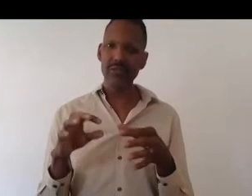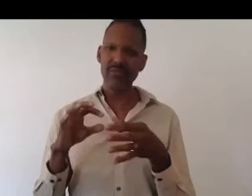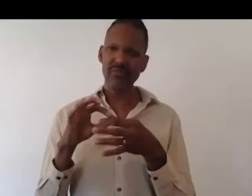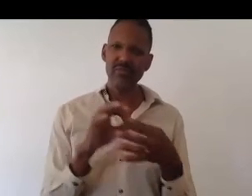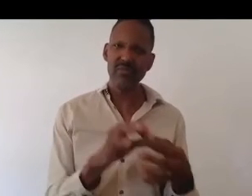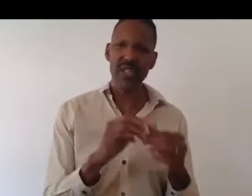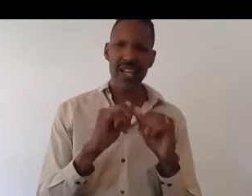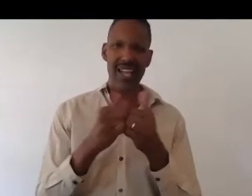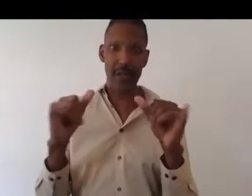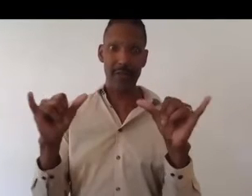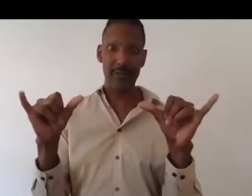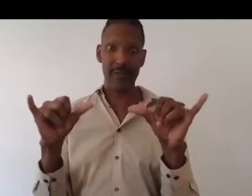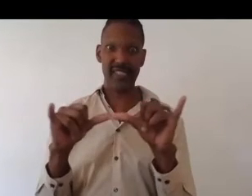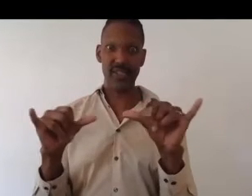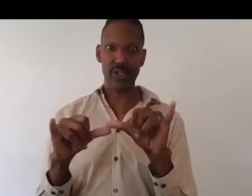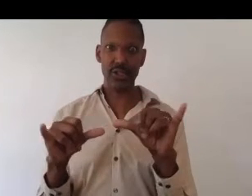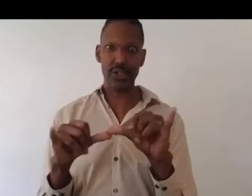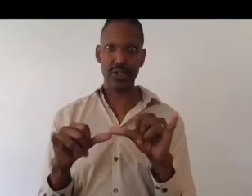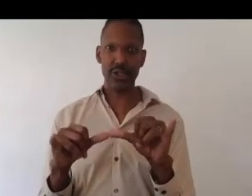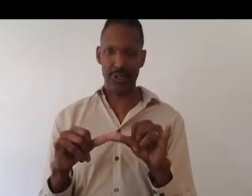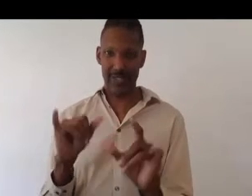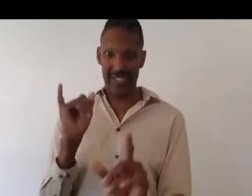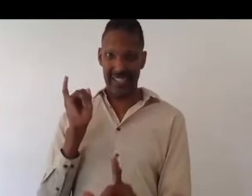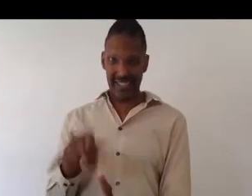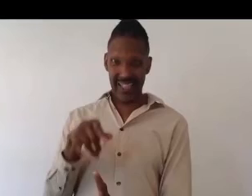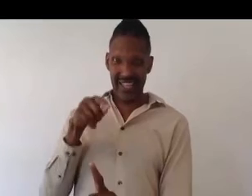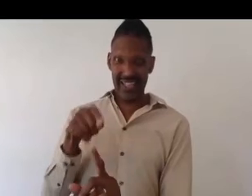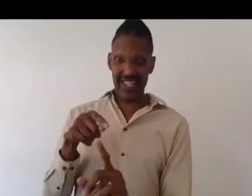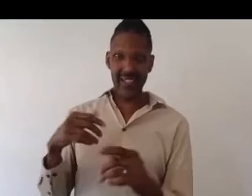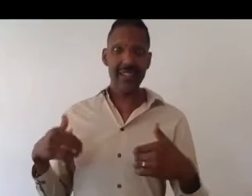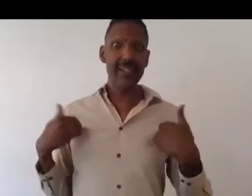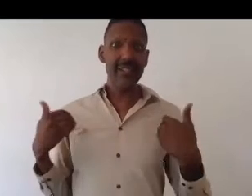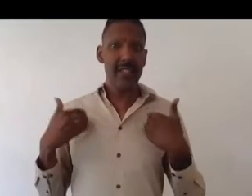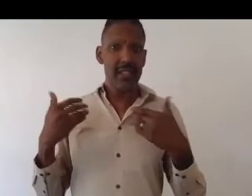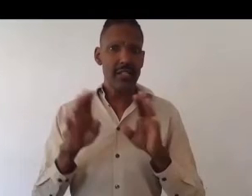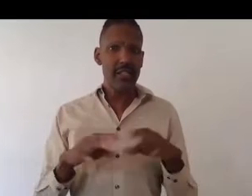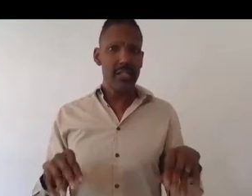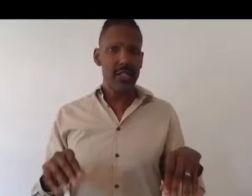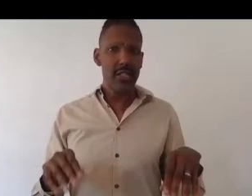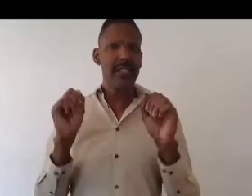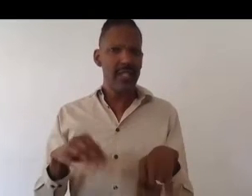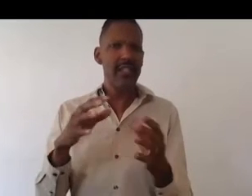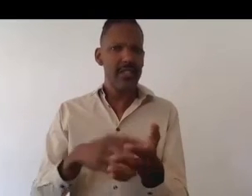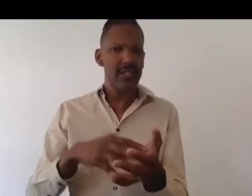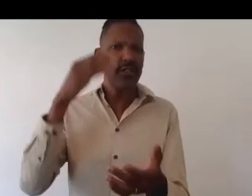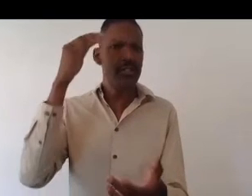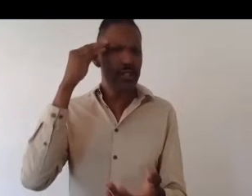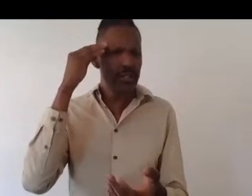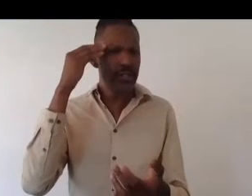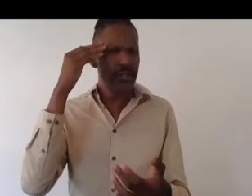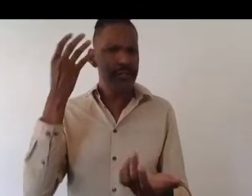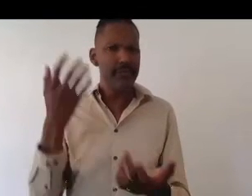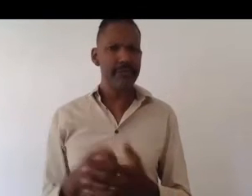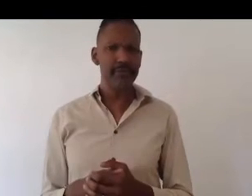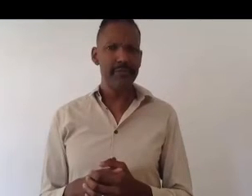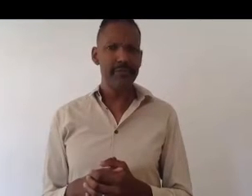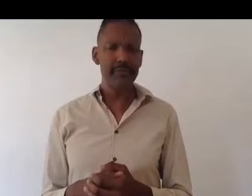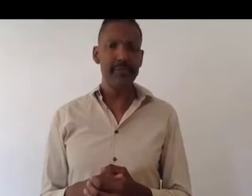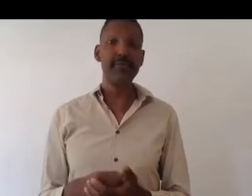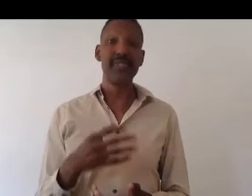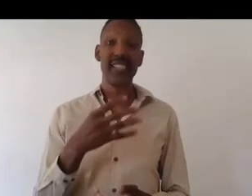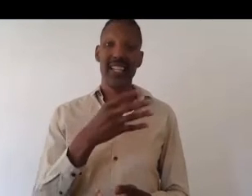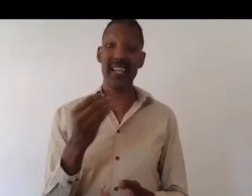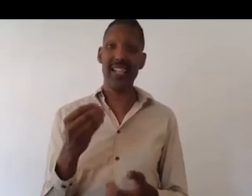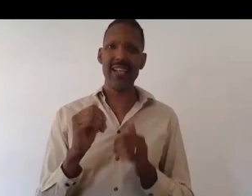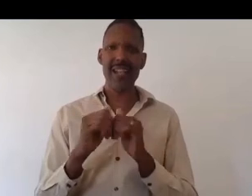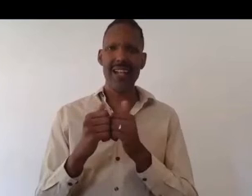It's an active engagement in the process of measurement. That is something that we can learn in early childhood, as well as this